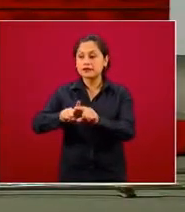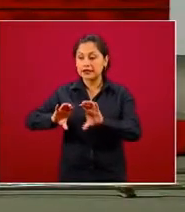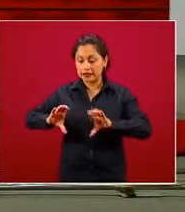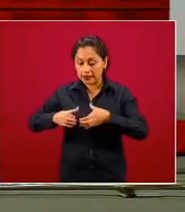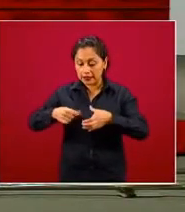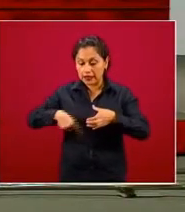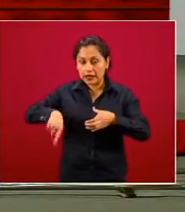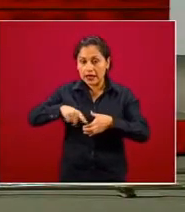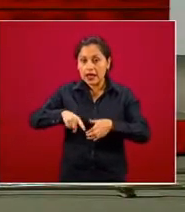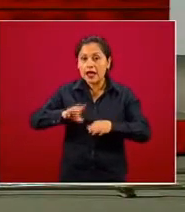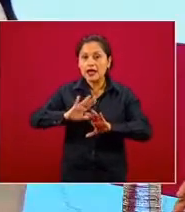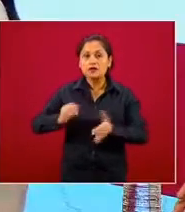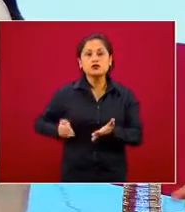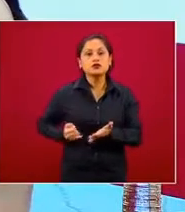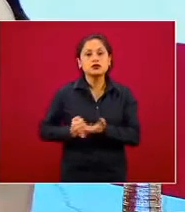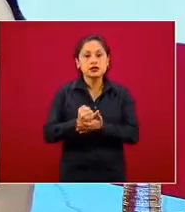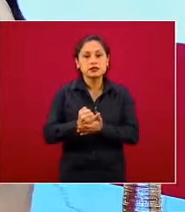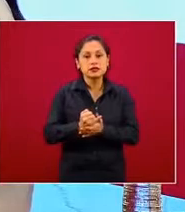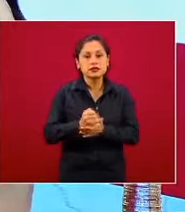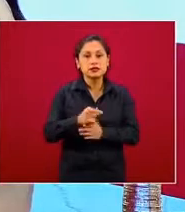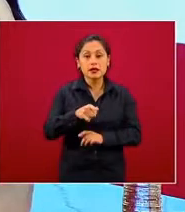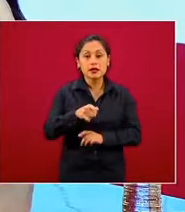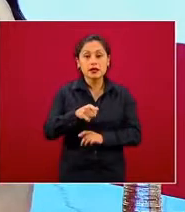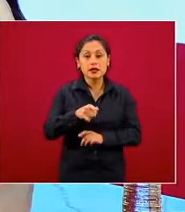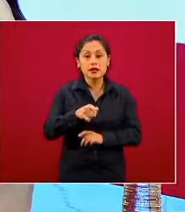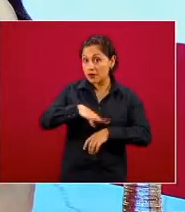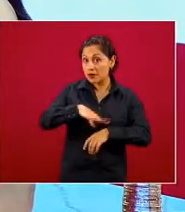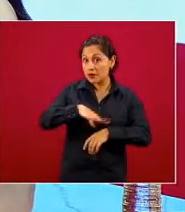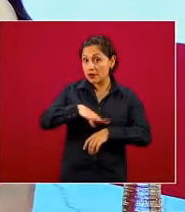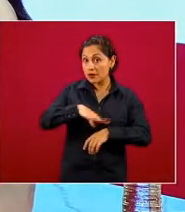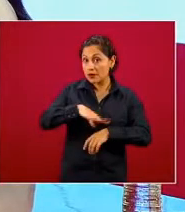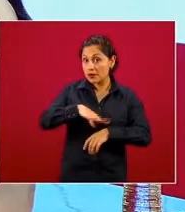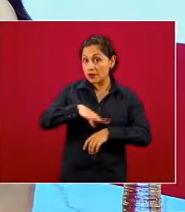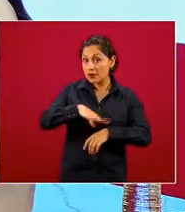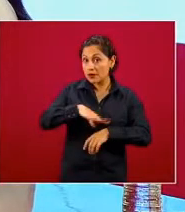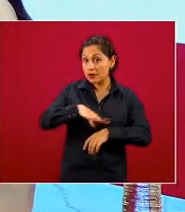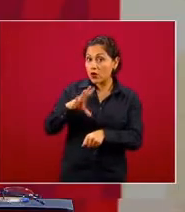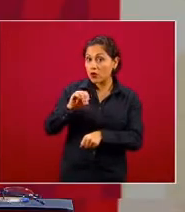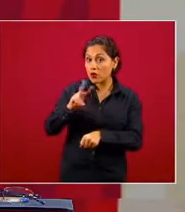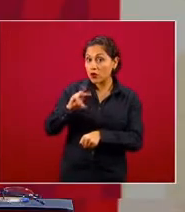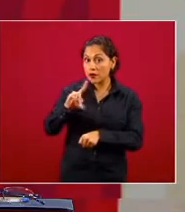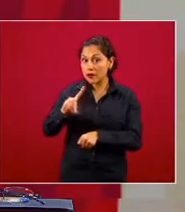determine if their deaths are from COVID-19 or are not from COVID-19.